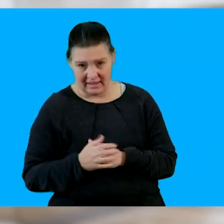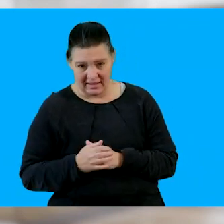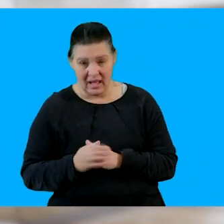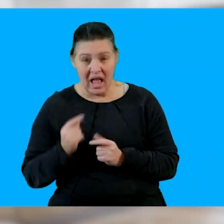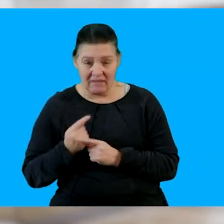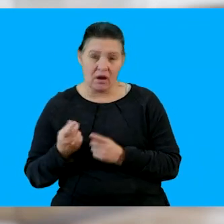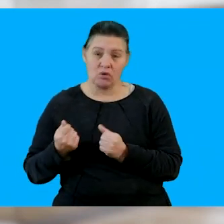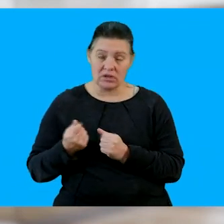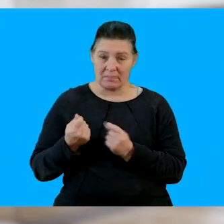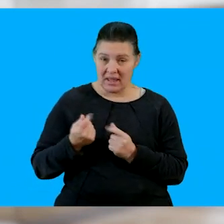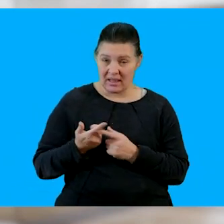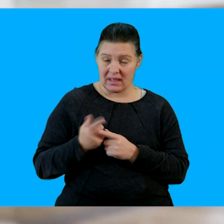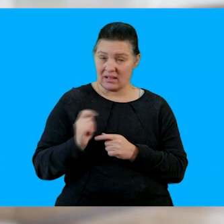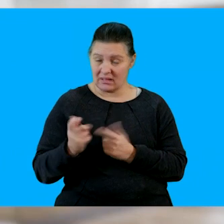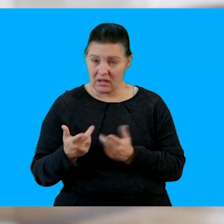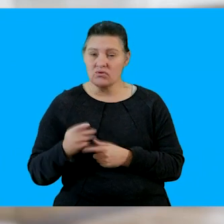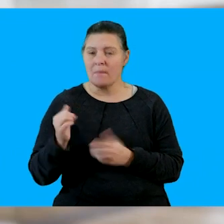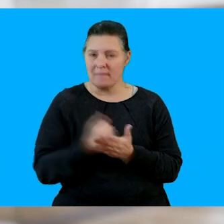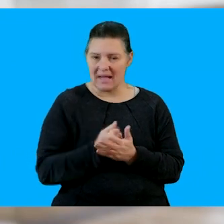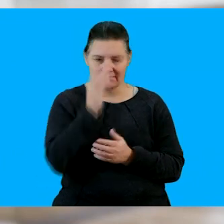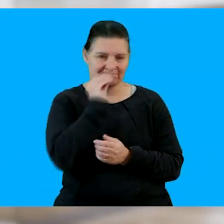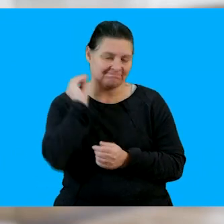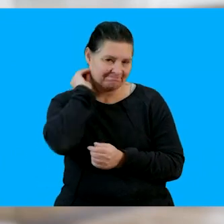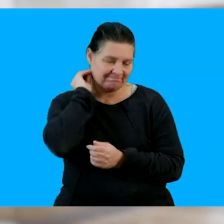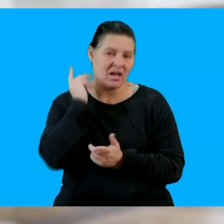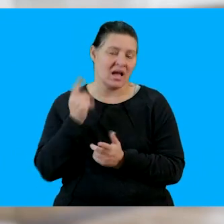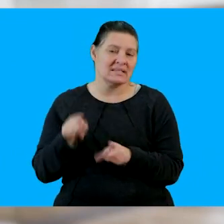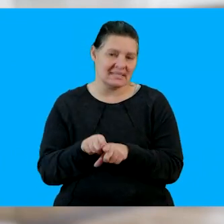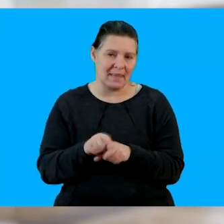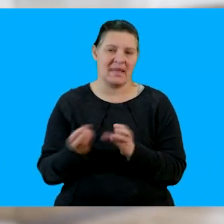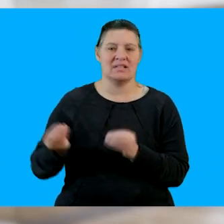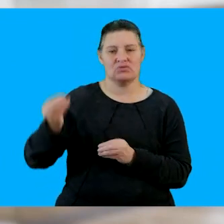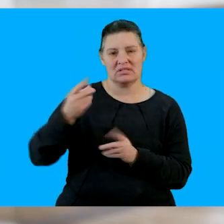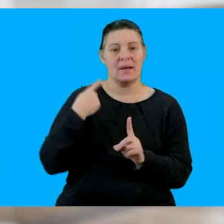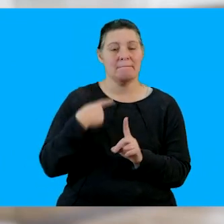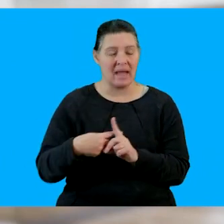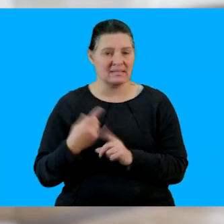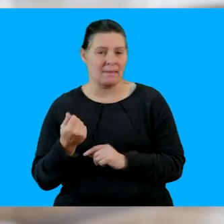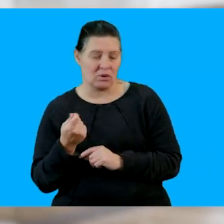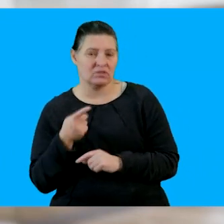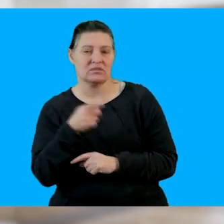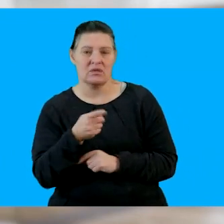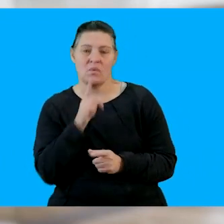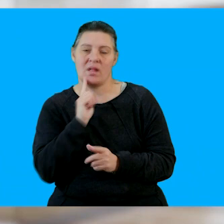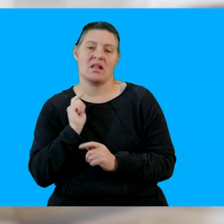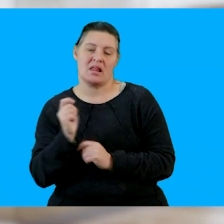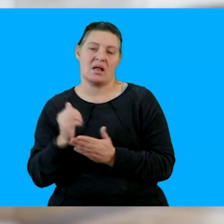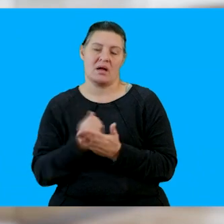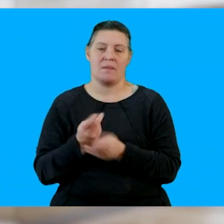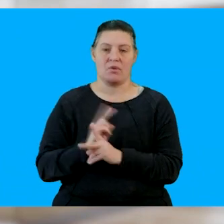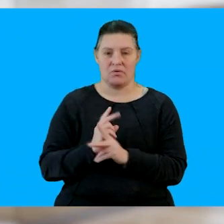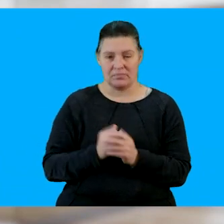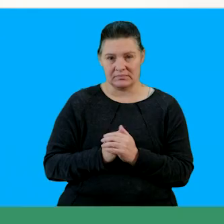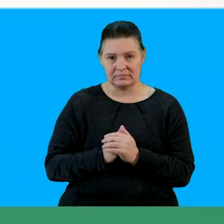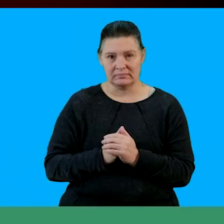So when you count the cost of funding, you need to take into consideration even the interest plus the amount that you are going to